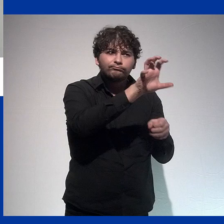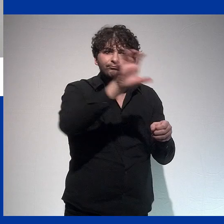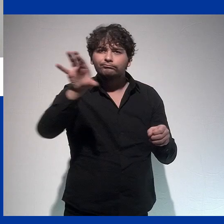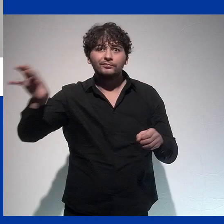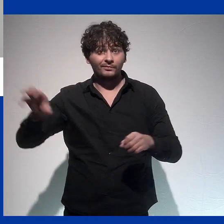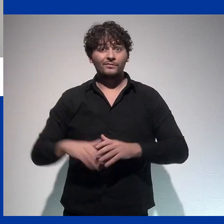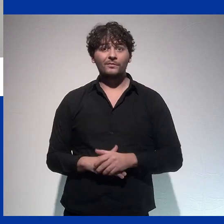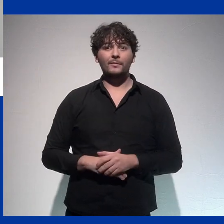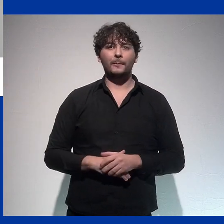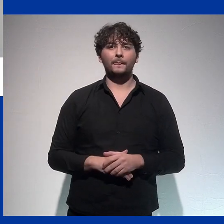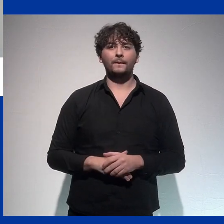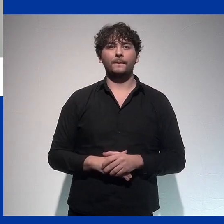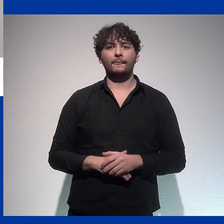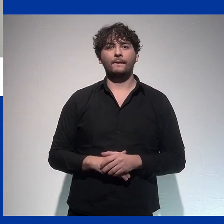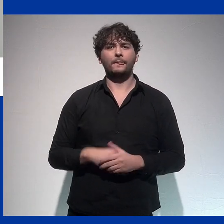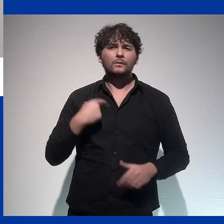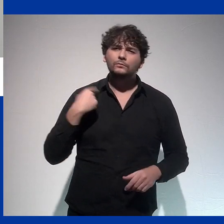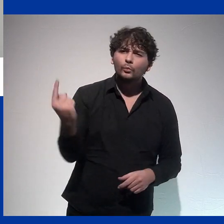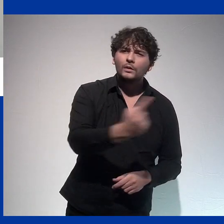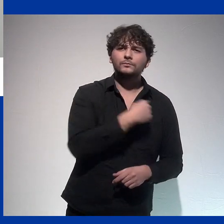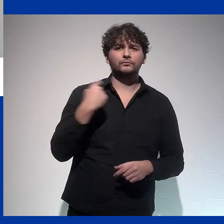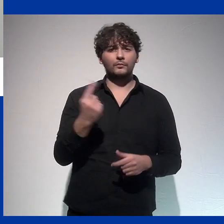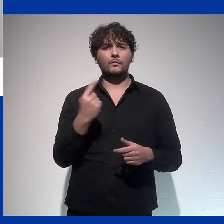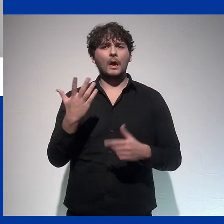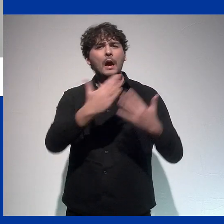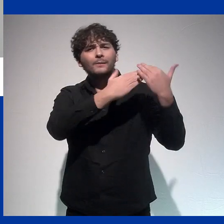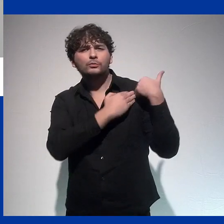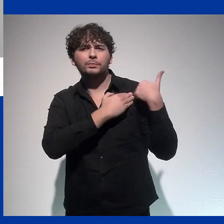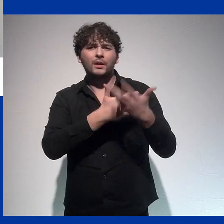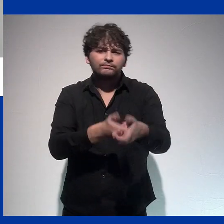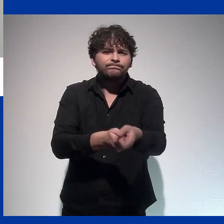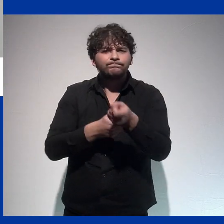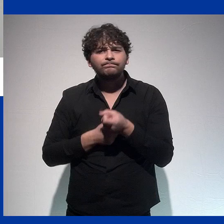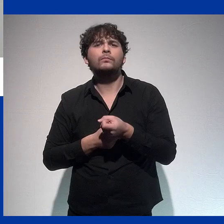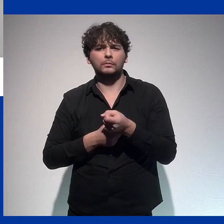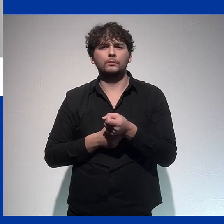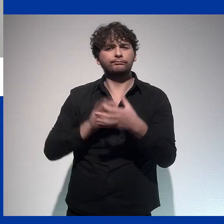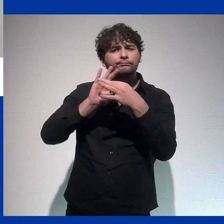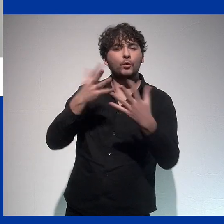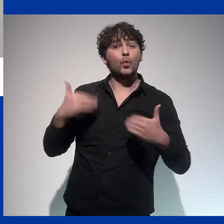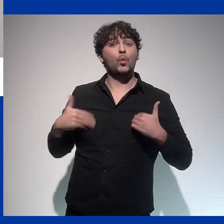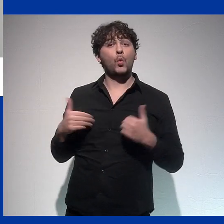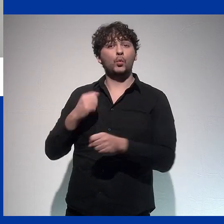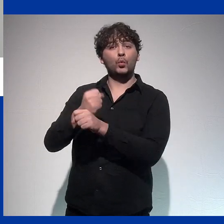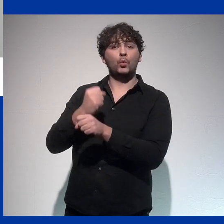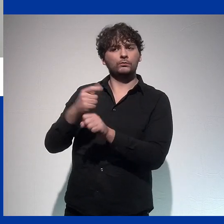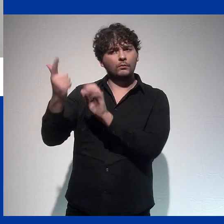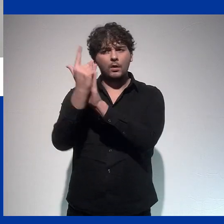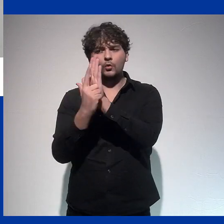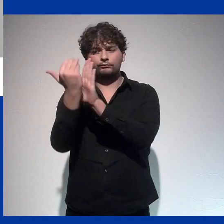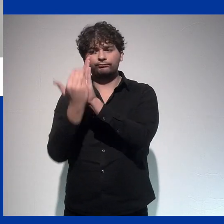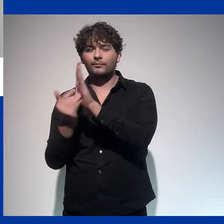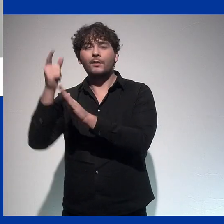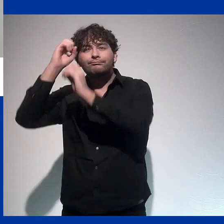based on our own environment, the tools needed to ensure that the goals set by the European Youth Work Agenda are met. We need to be aware that the